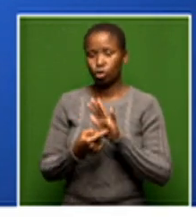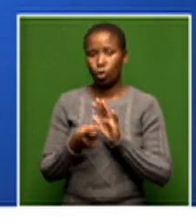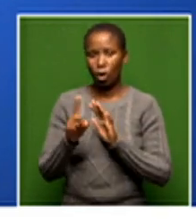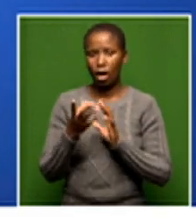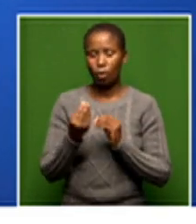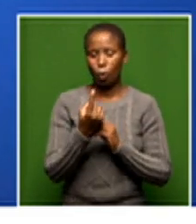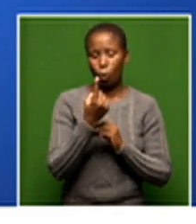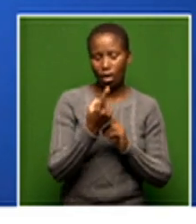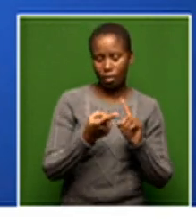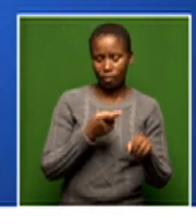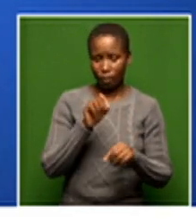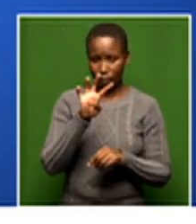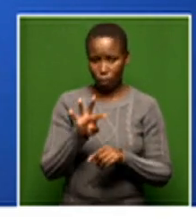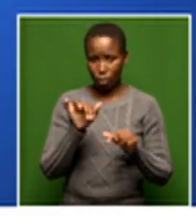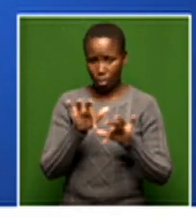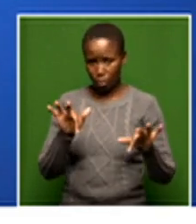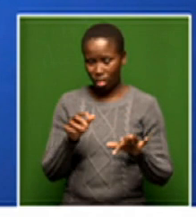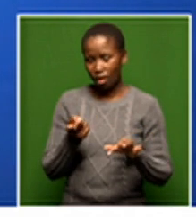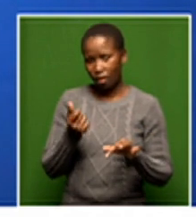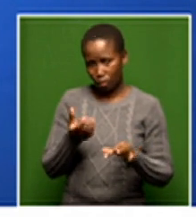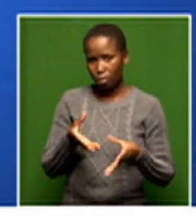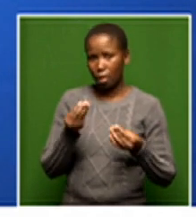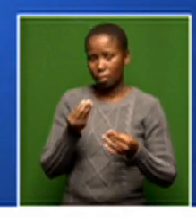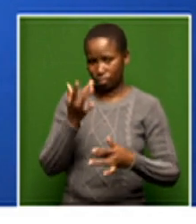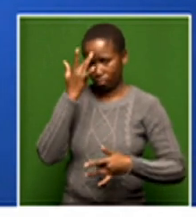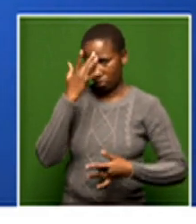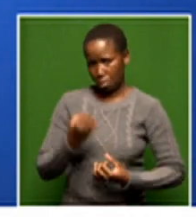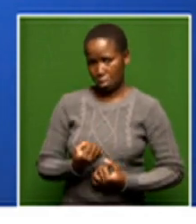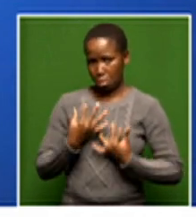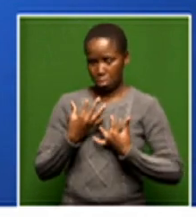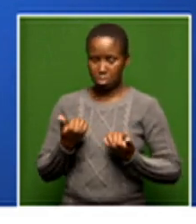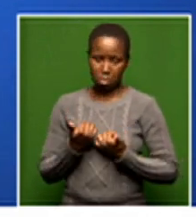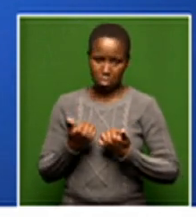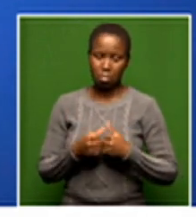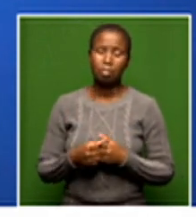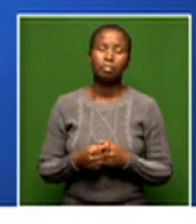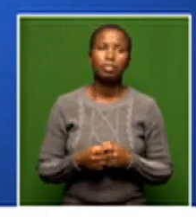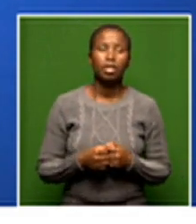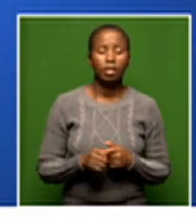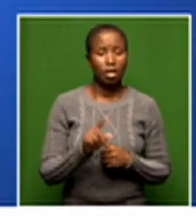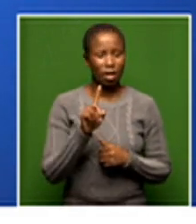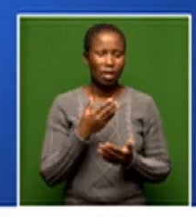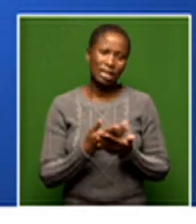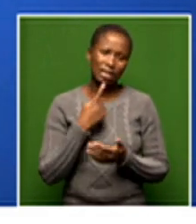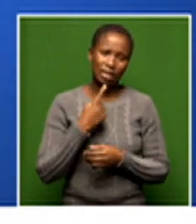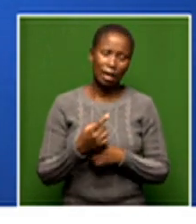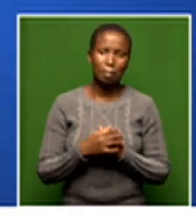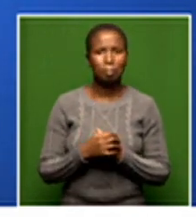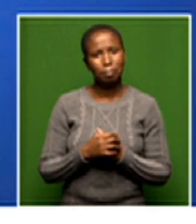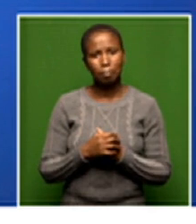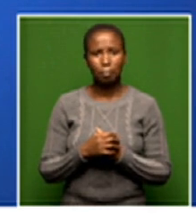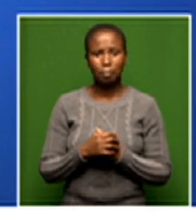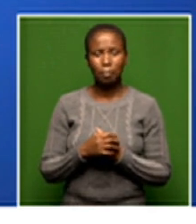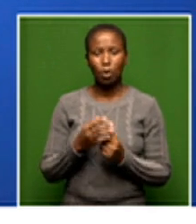1 in 4 people may have been exposed. So I would say we will continue to take